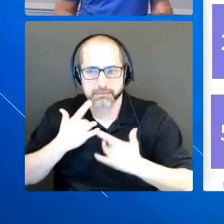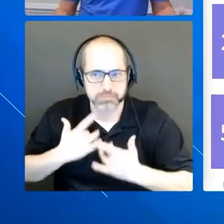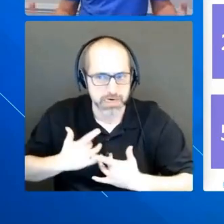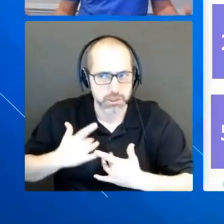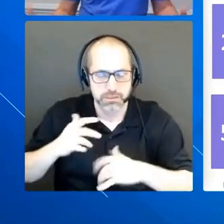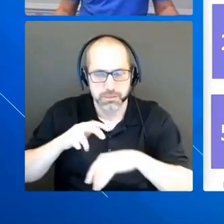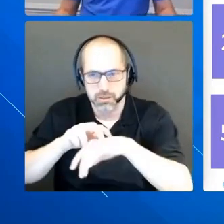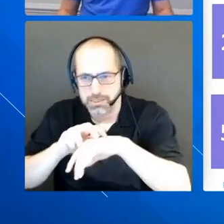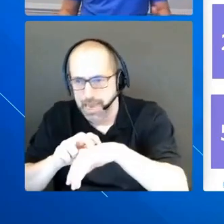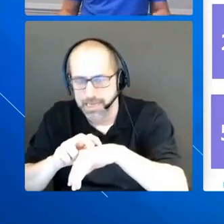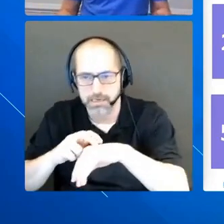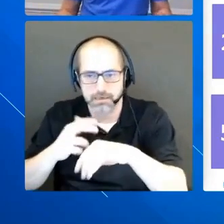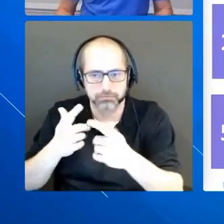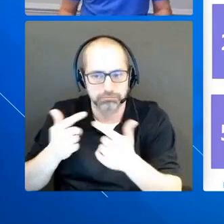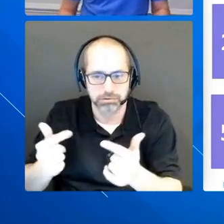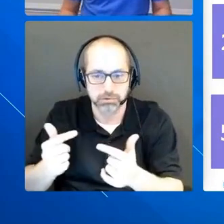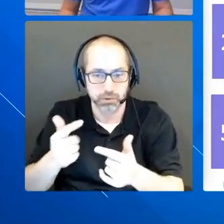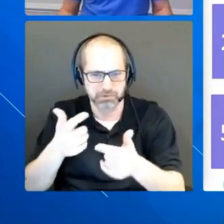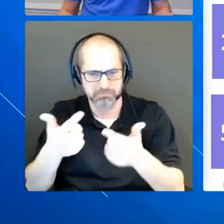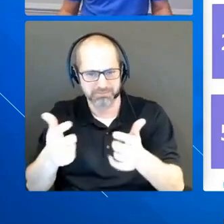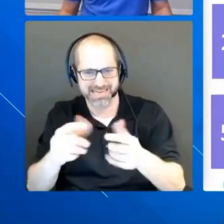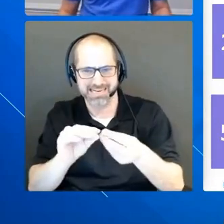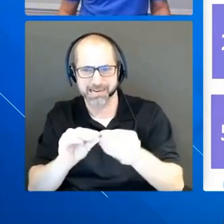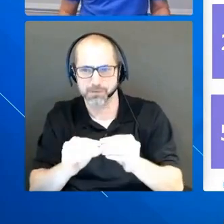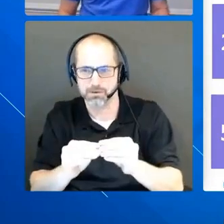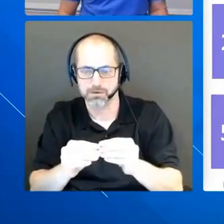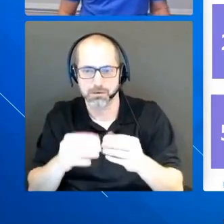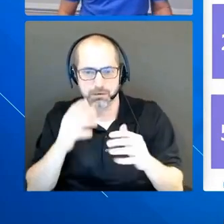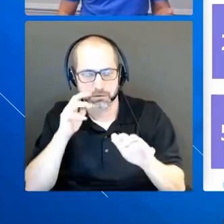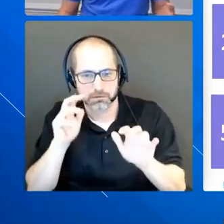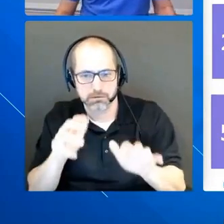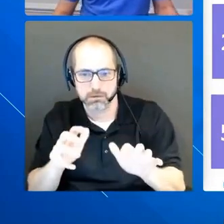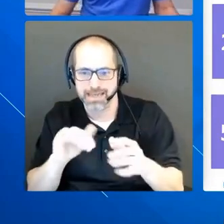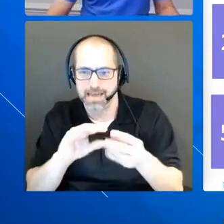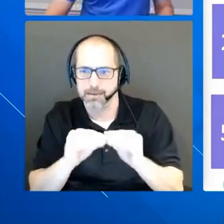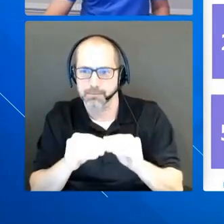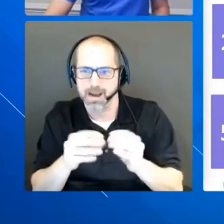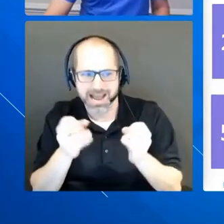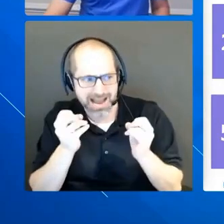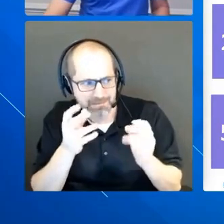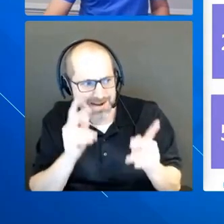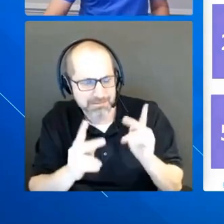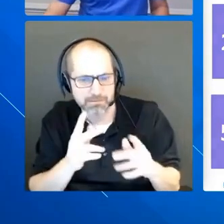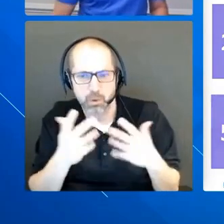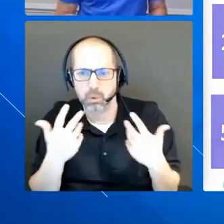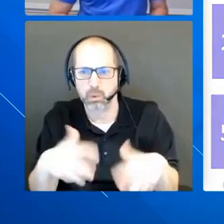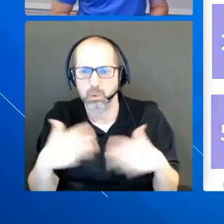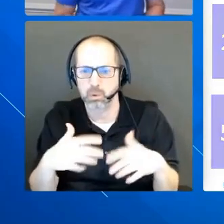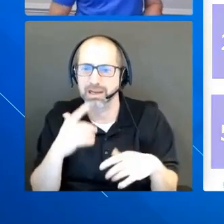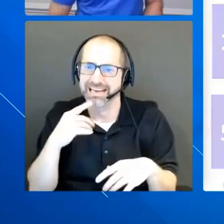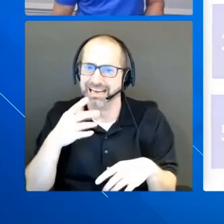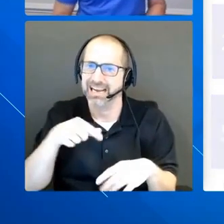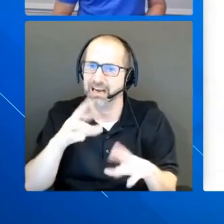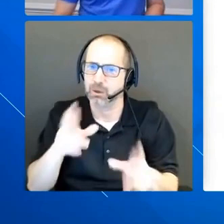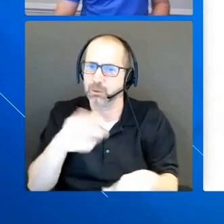These numbers are huge. These numbers are, I think they're staggering. I hope we can help.